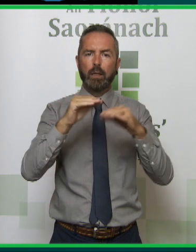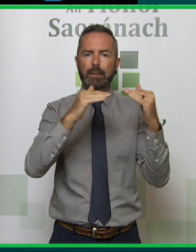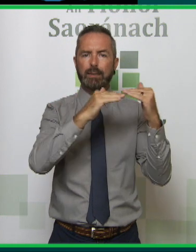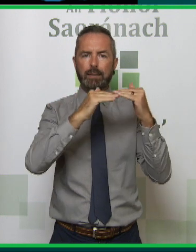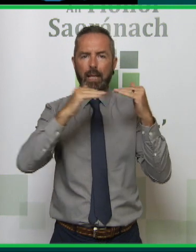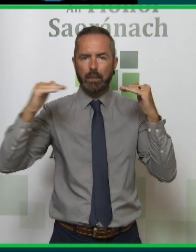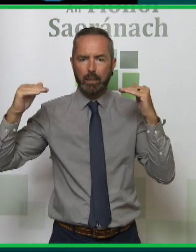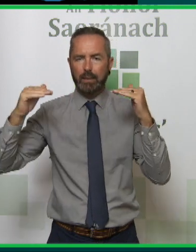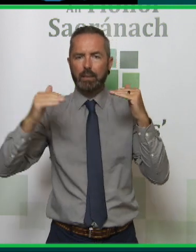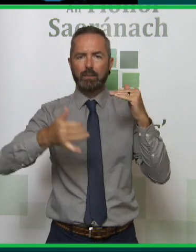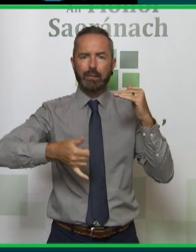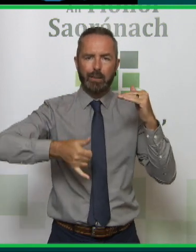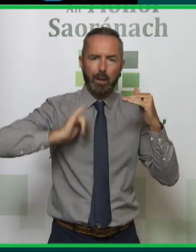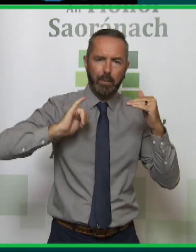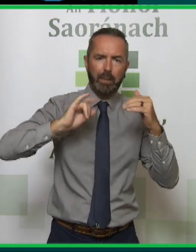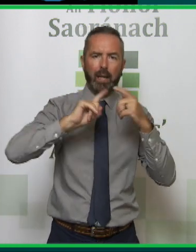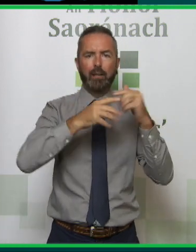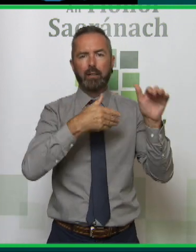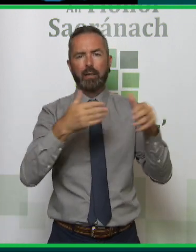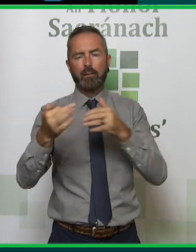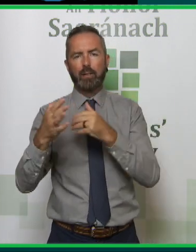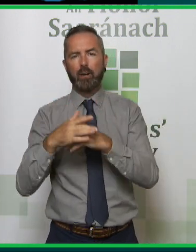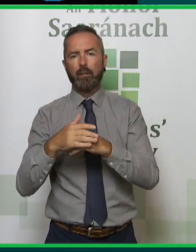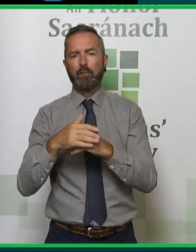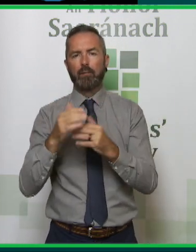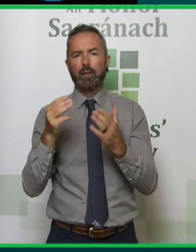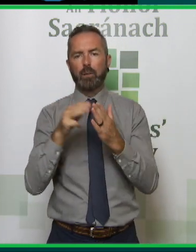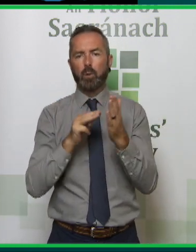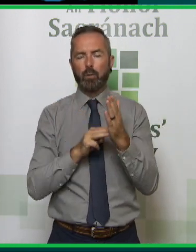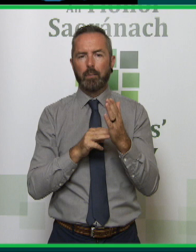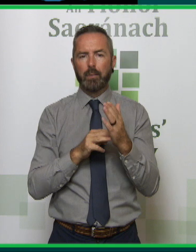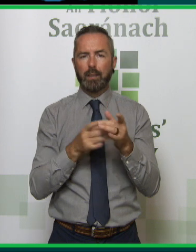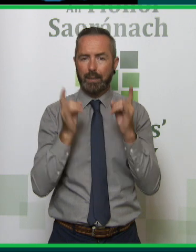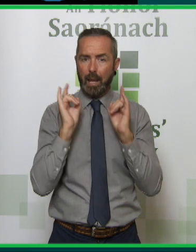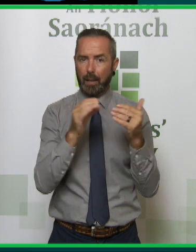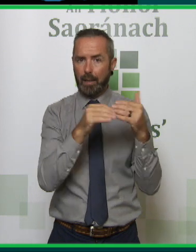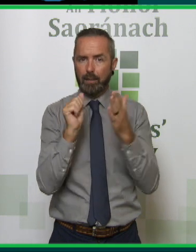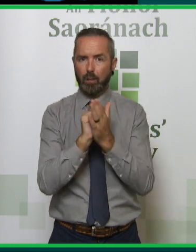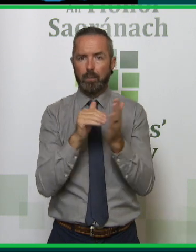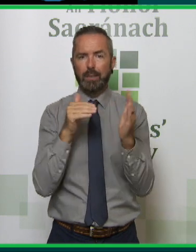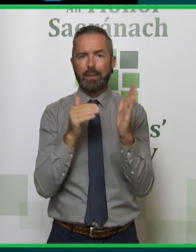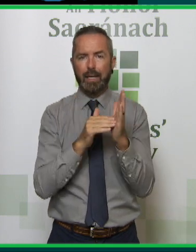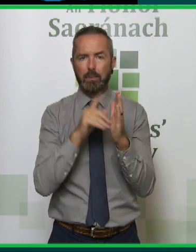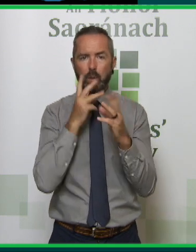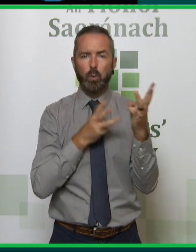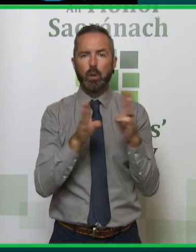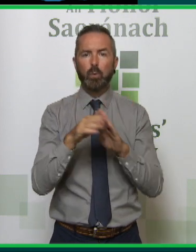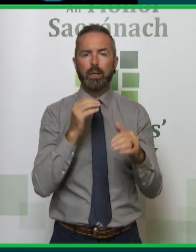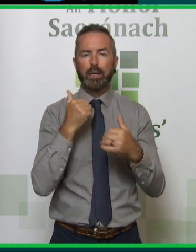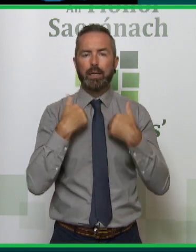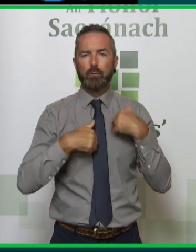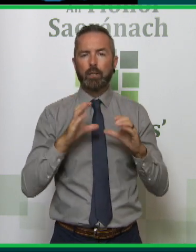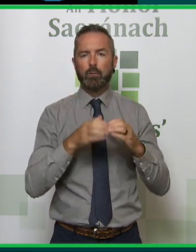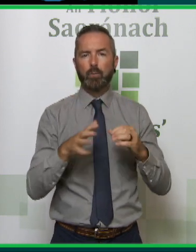and competency also in the delivery of it. And it's a health-led document, but we are going to work with stakeholders across the sector in